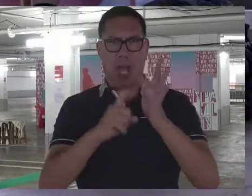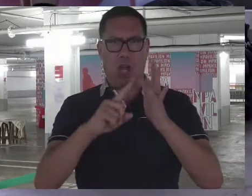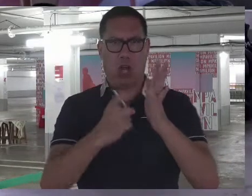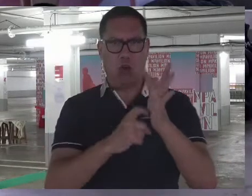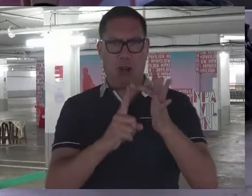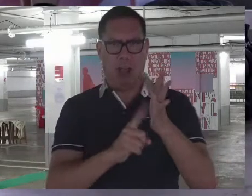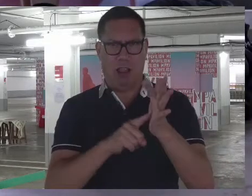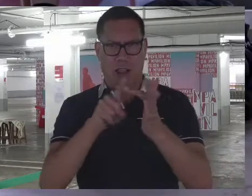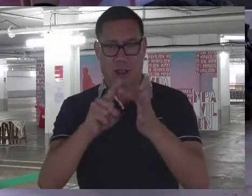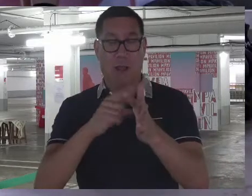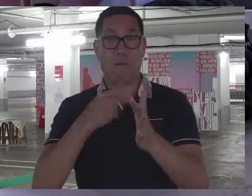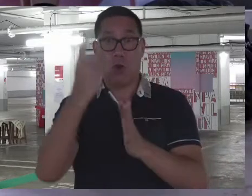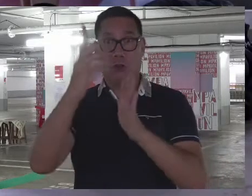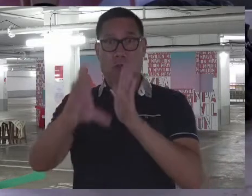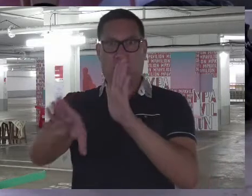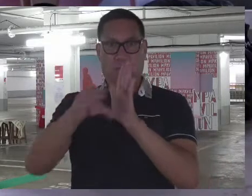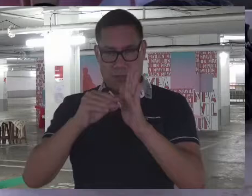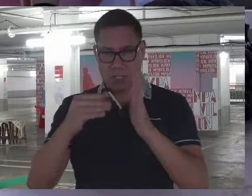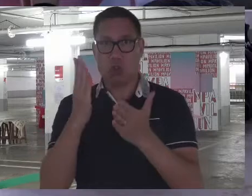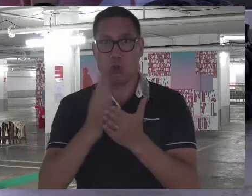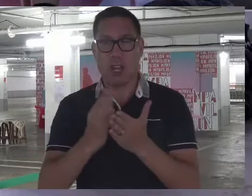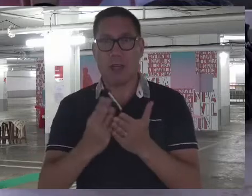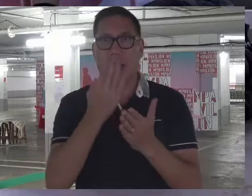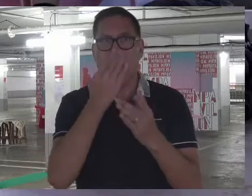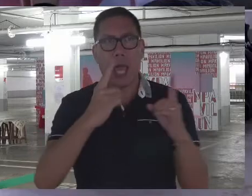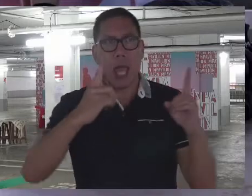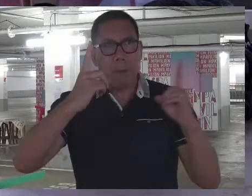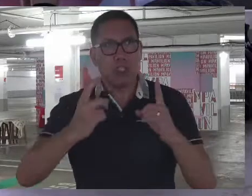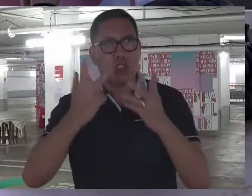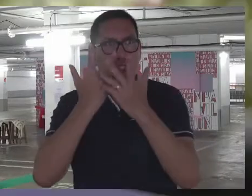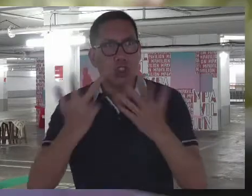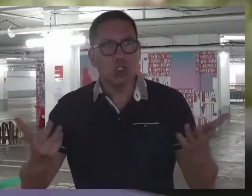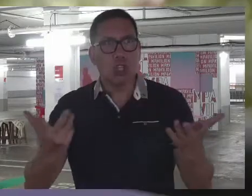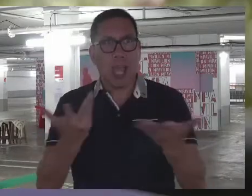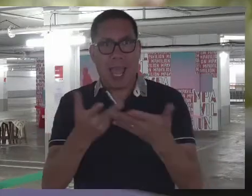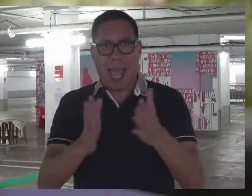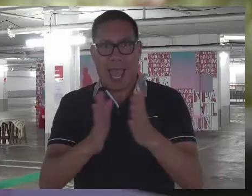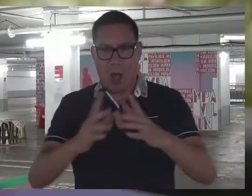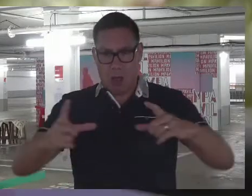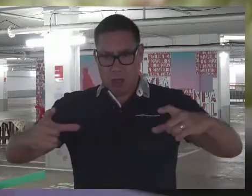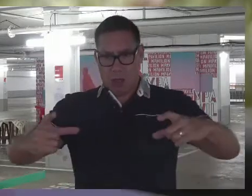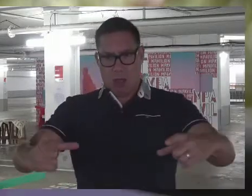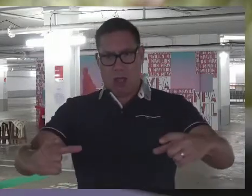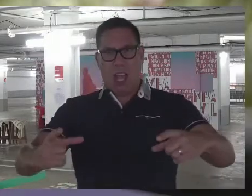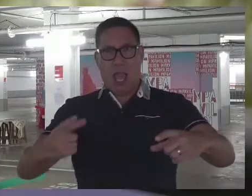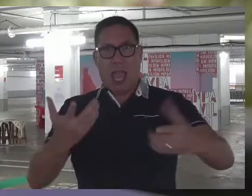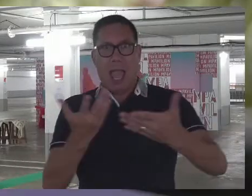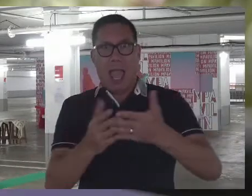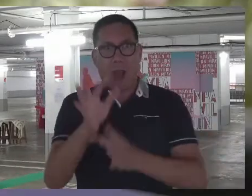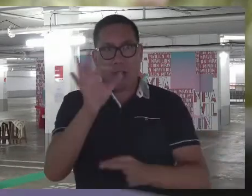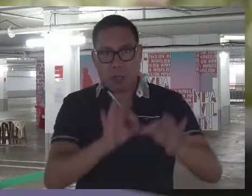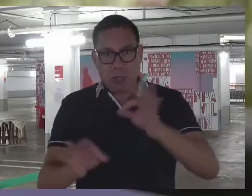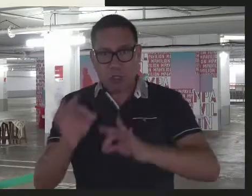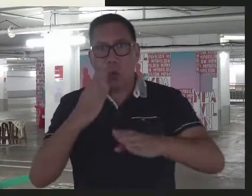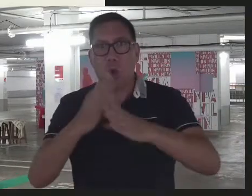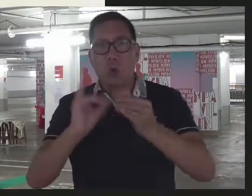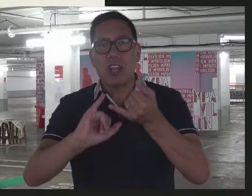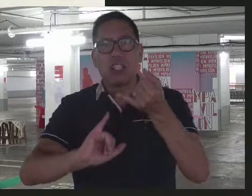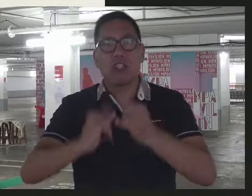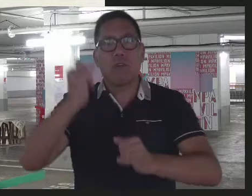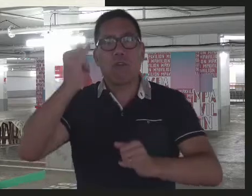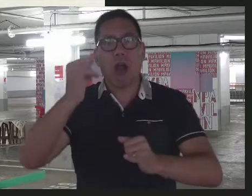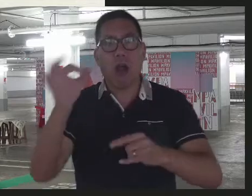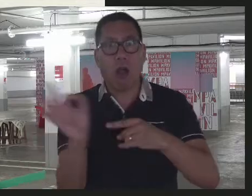heliochromy plates, and this image is actually how it looks, how the chemistry interacts with silver.